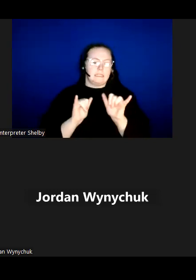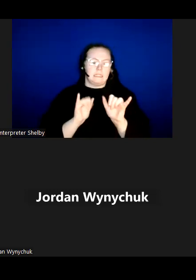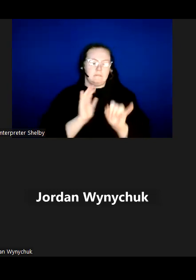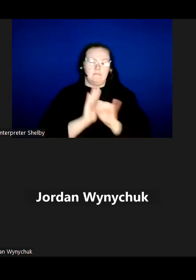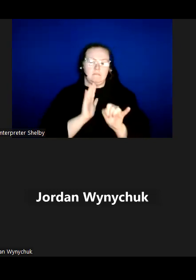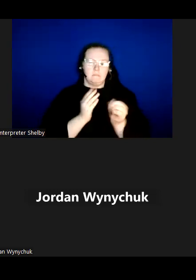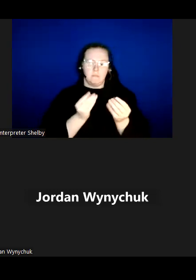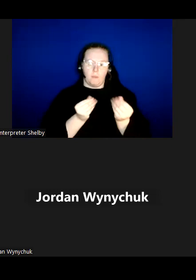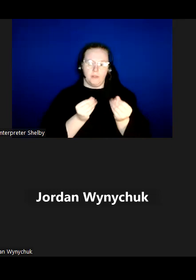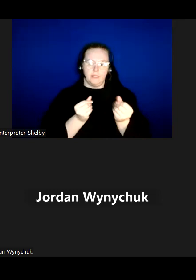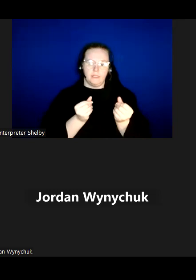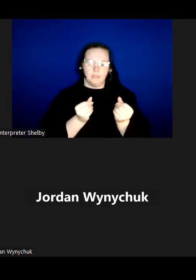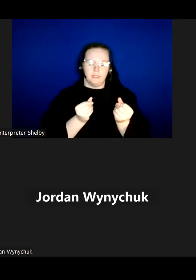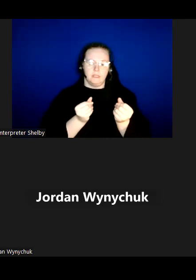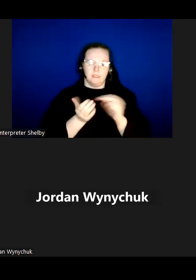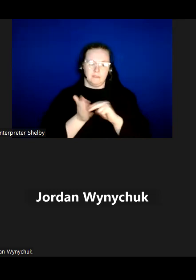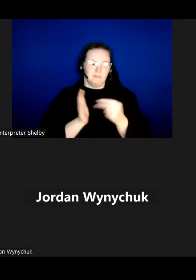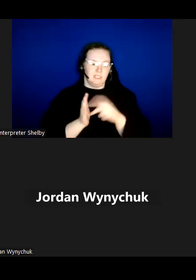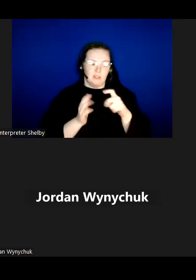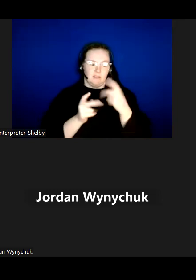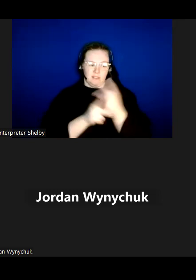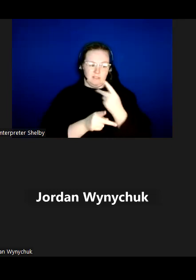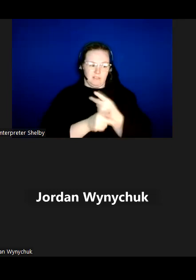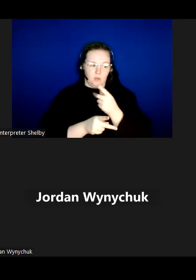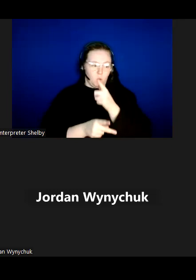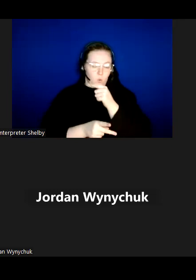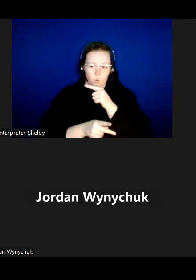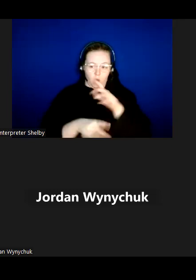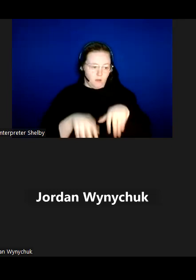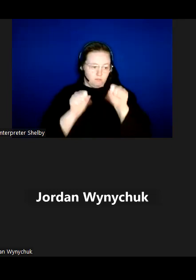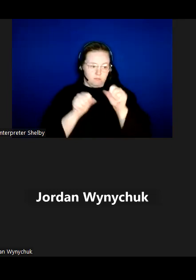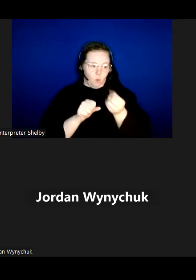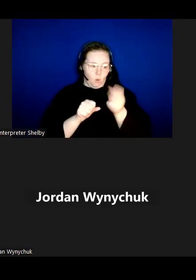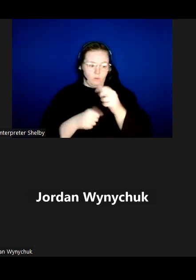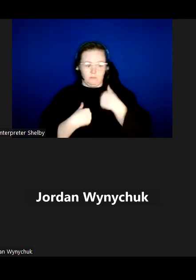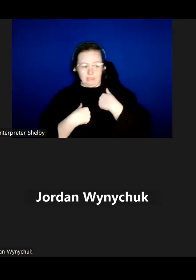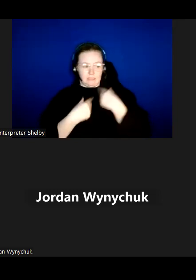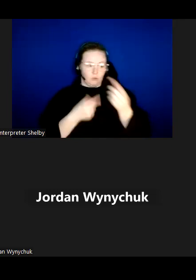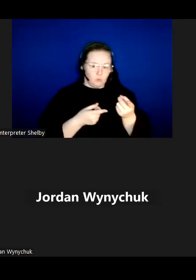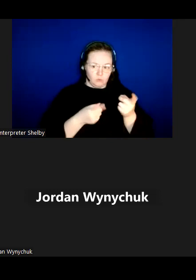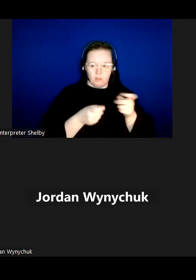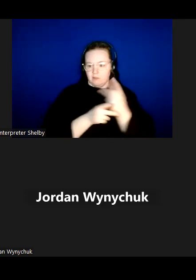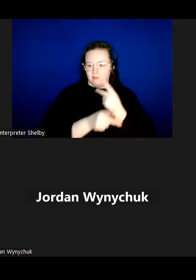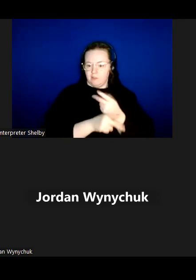So you would have to decide who is going to take ownership of that